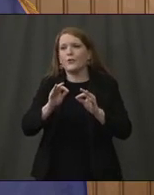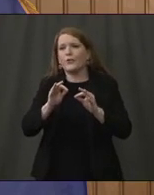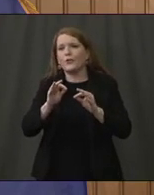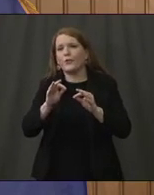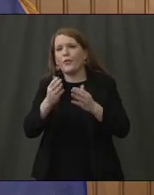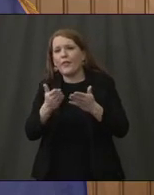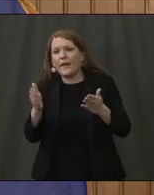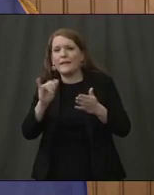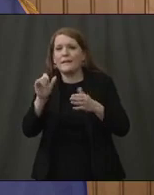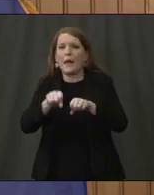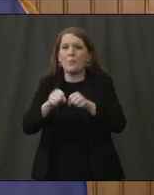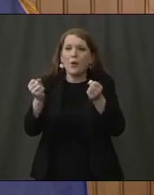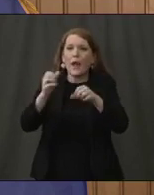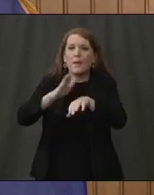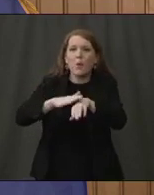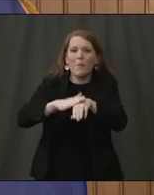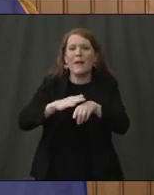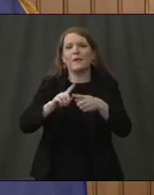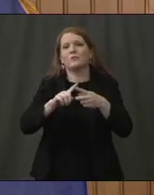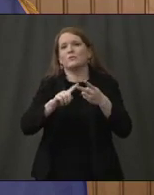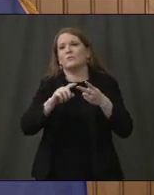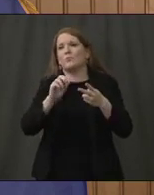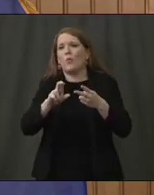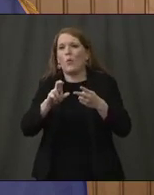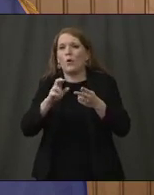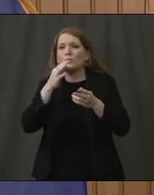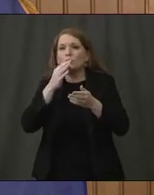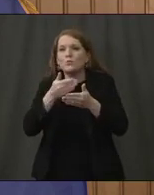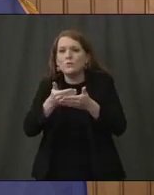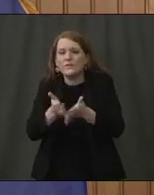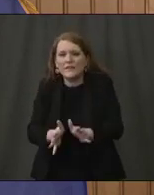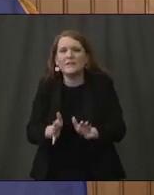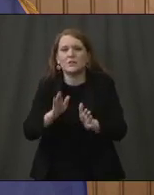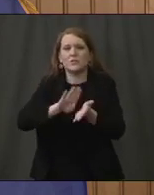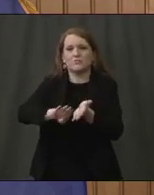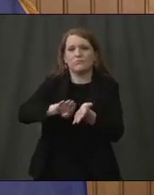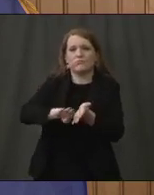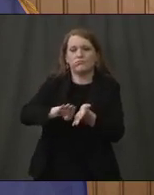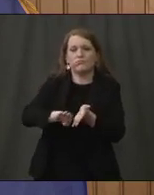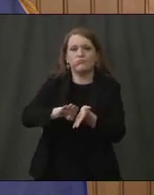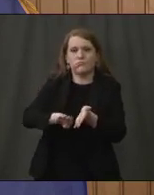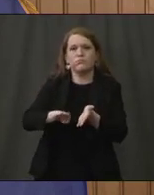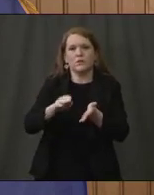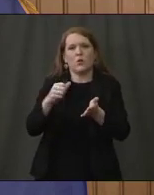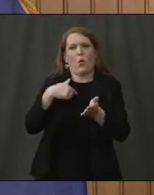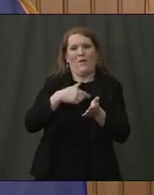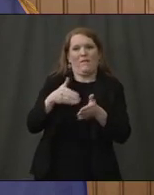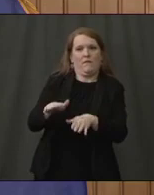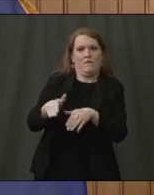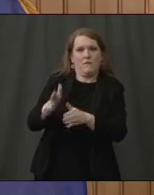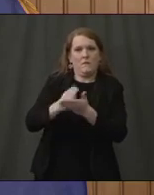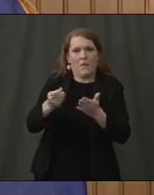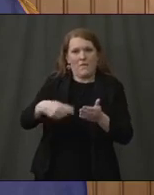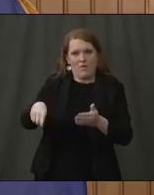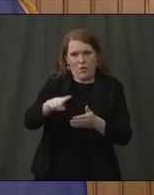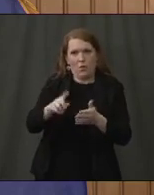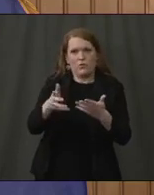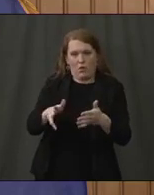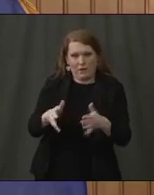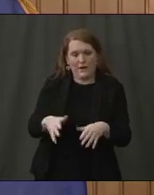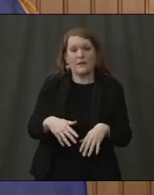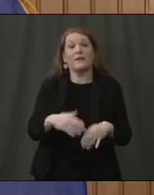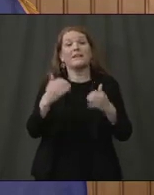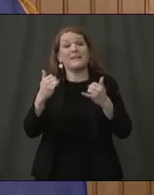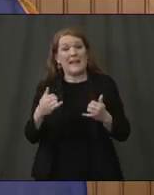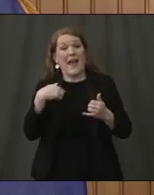probation-related issues. And on the other side of the equation, Roland is also looking at the oldest of our folks who are incarcerated,